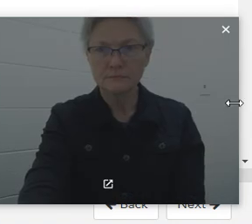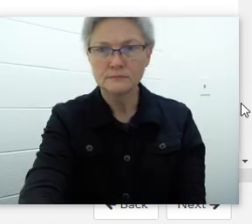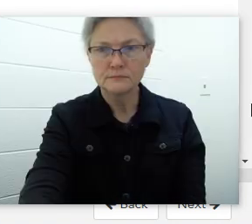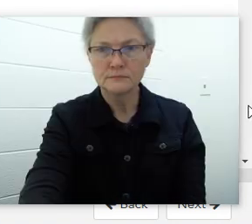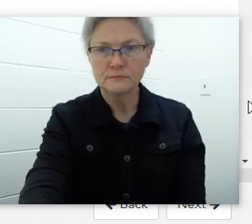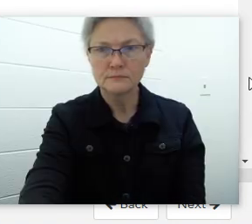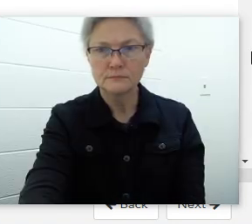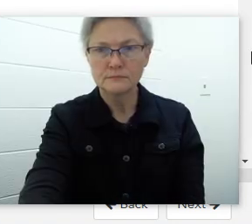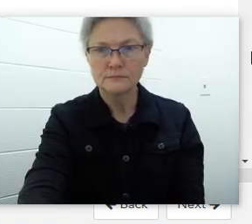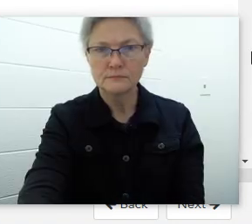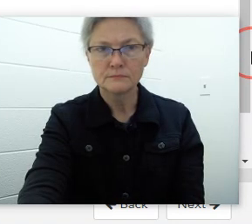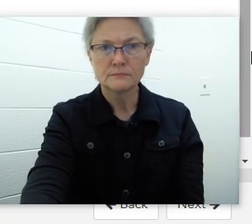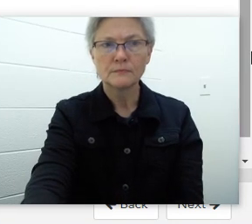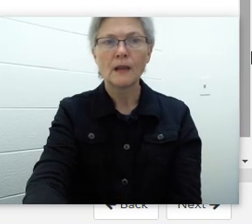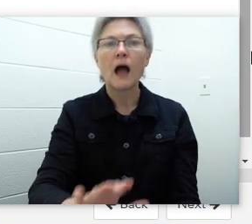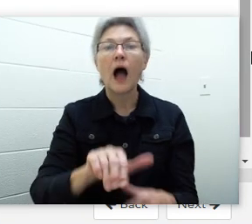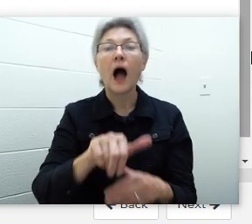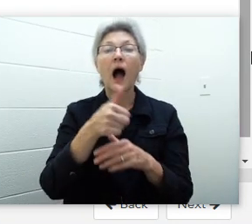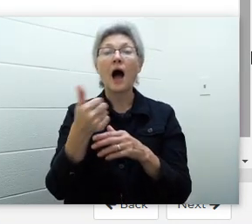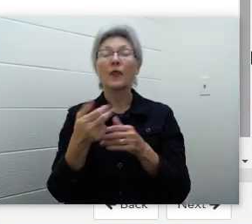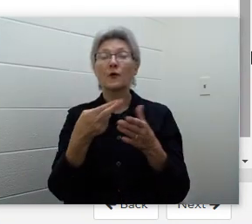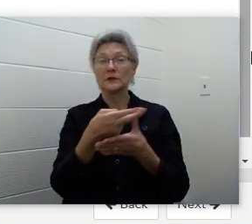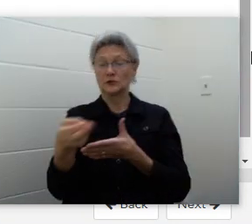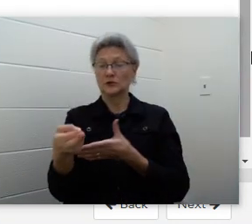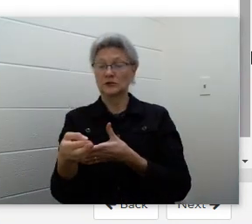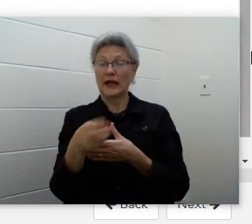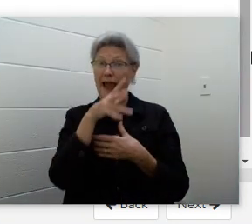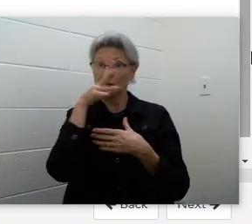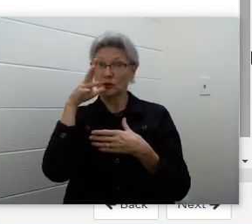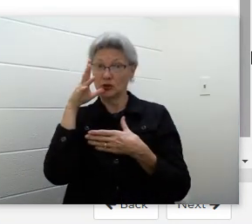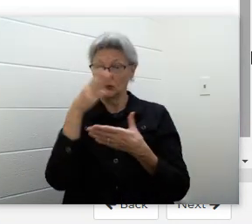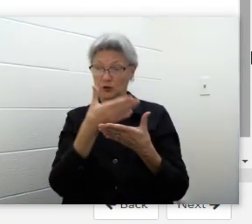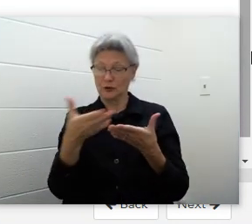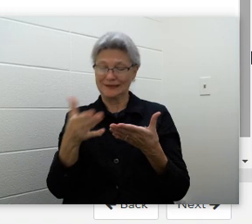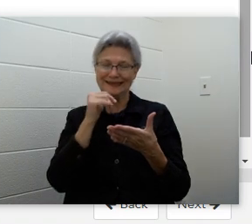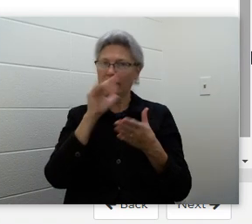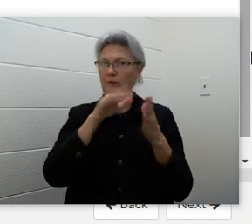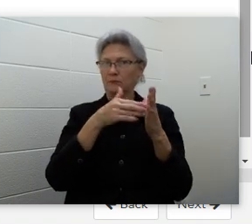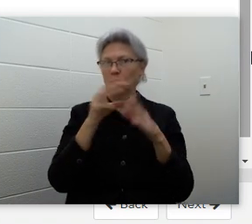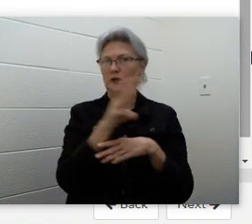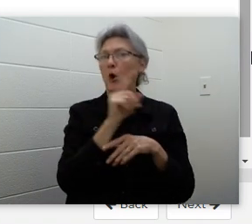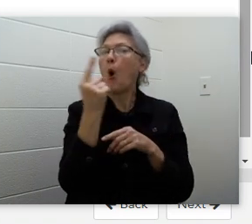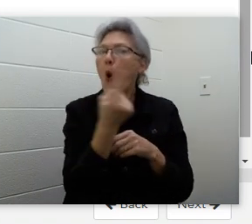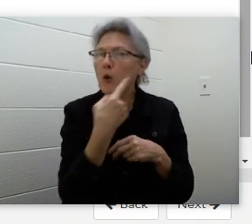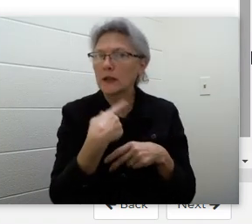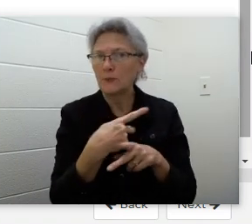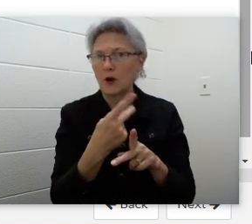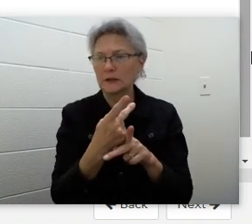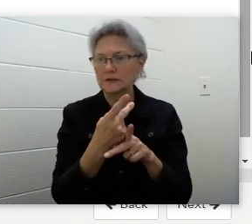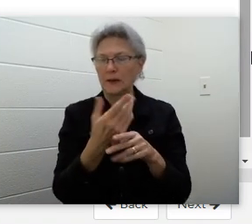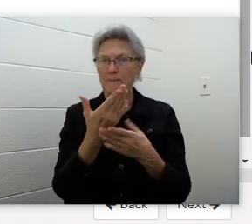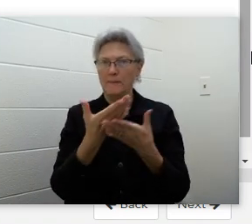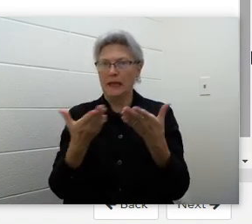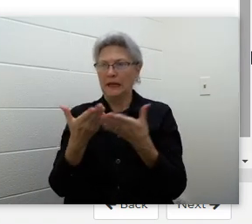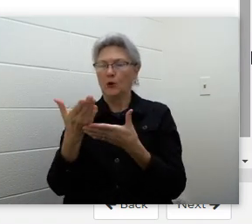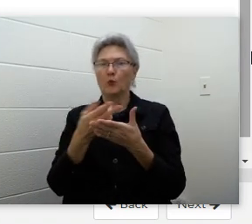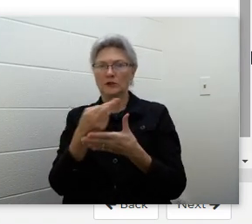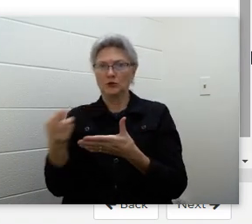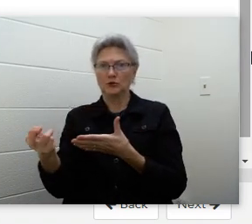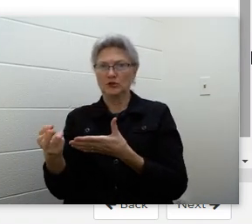Other resources. Agricultural goods are not the Midwest's only products. Many non-agricultural